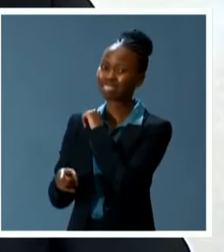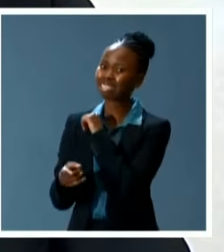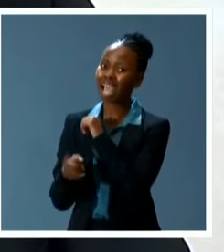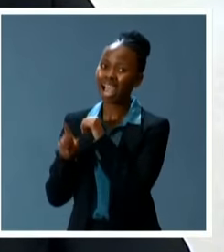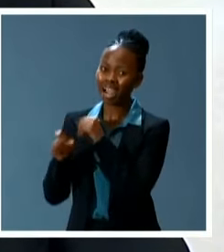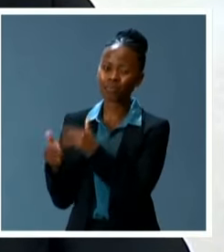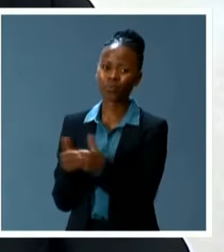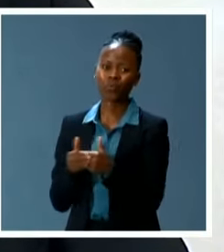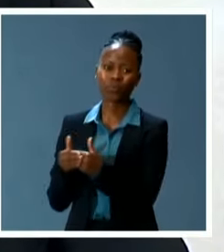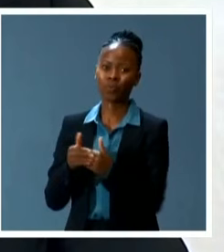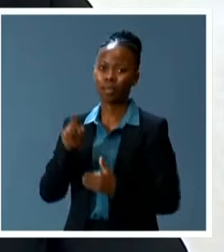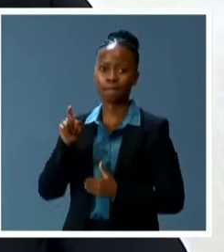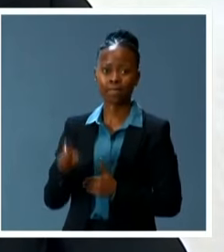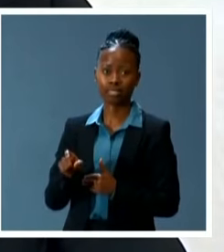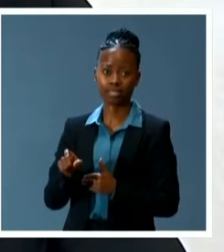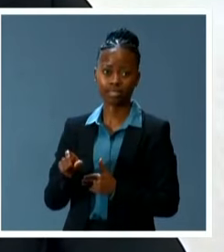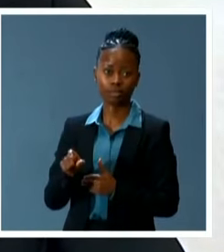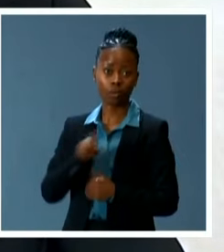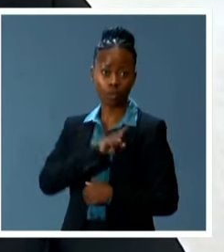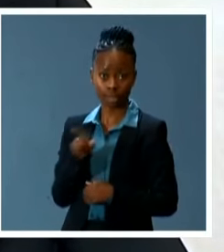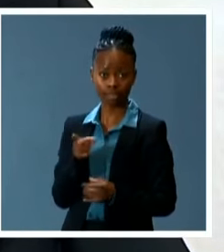the global product.